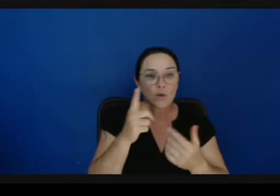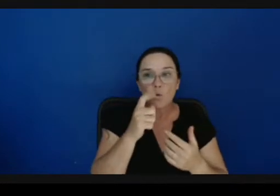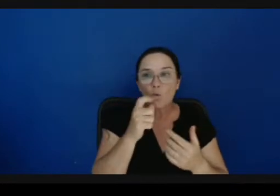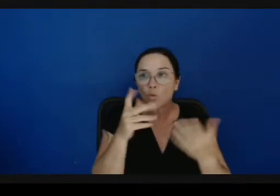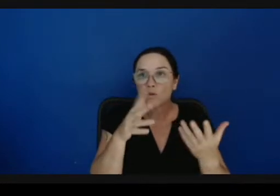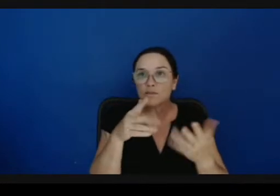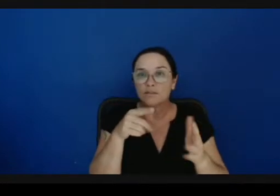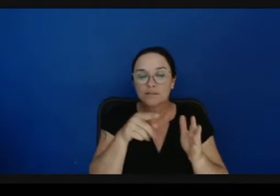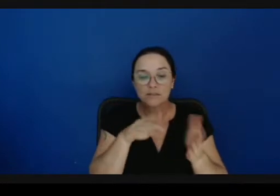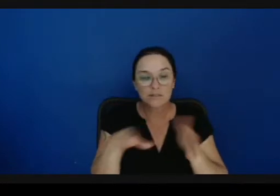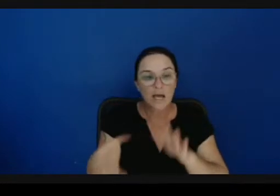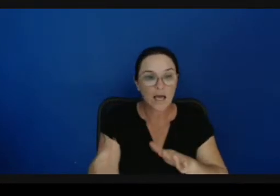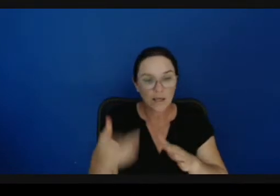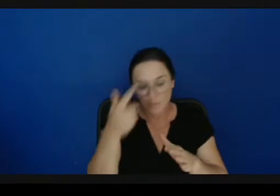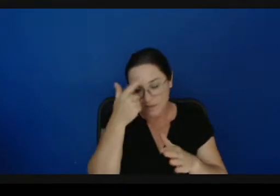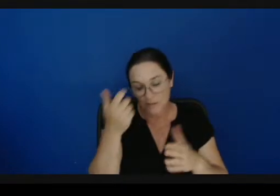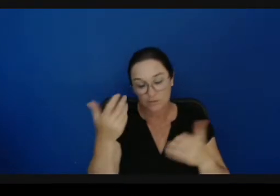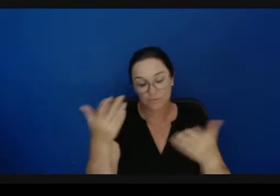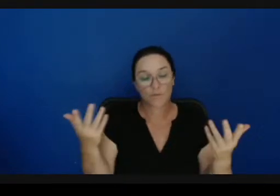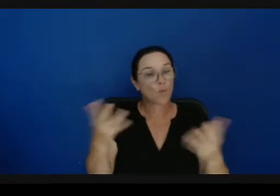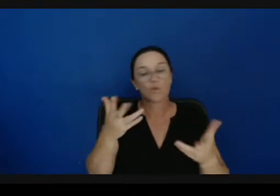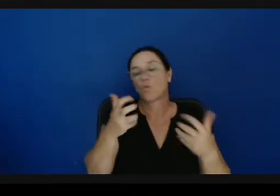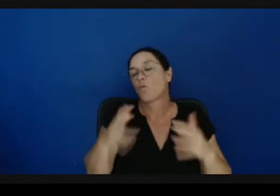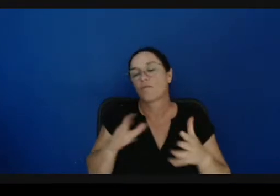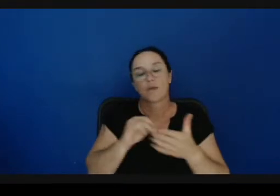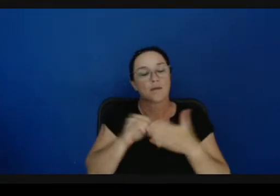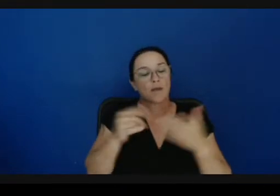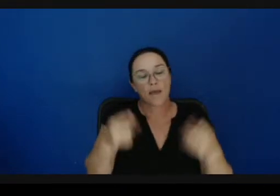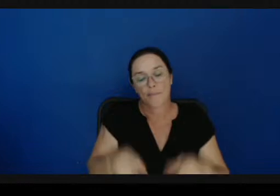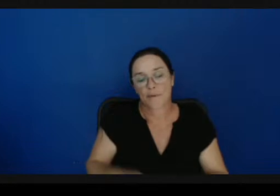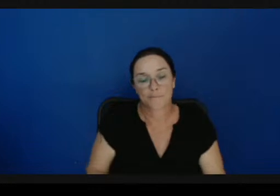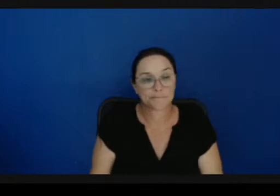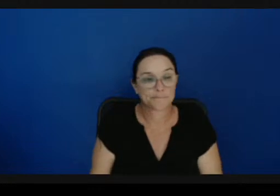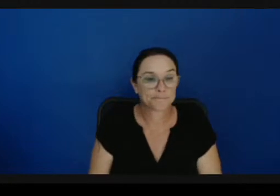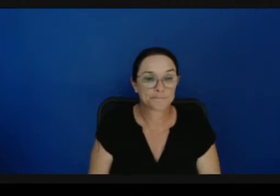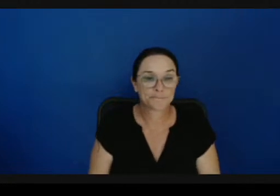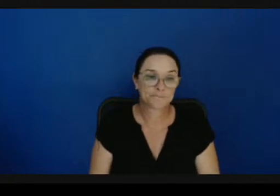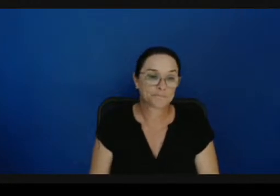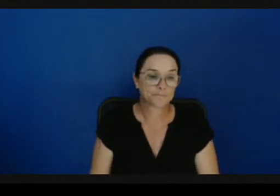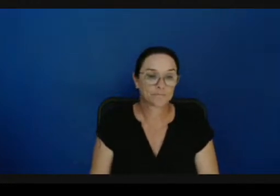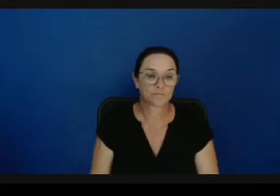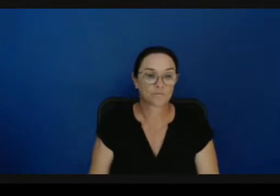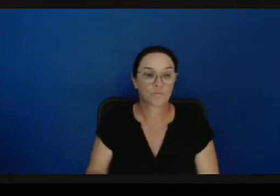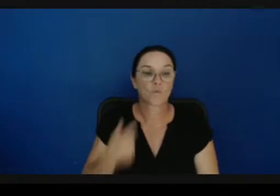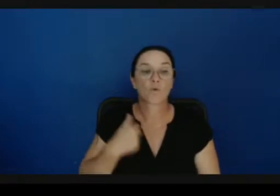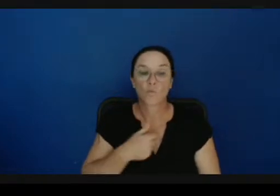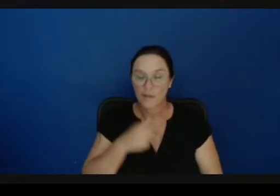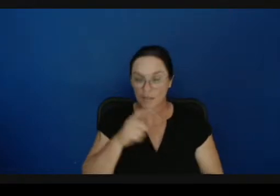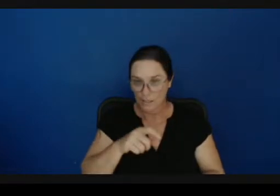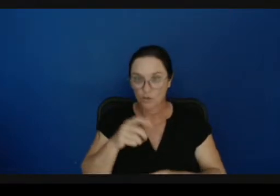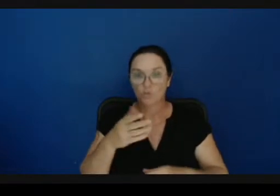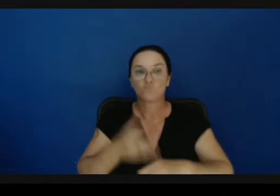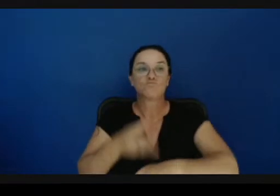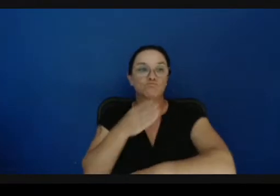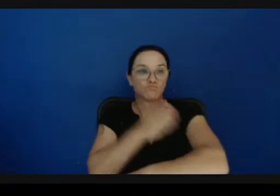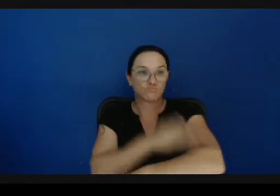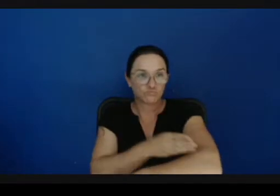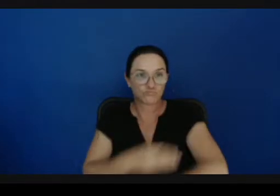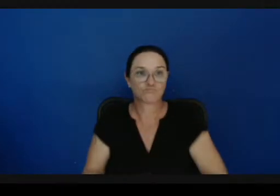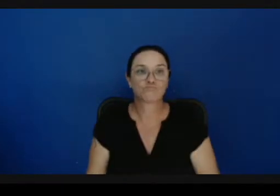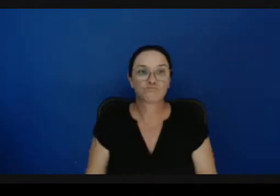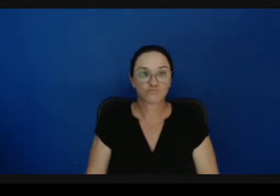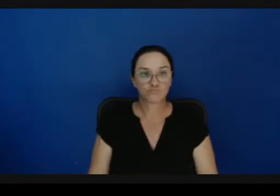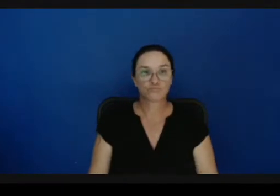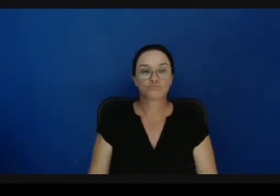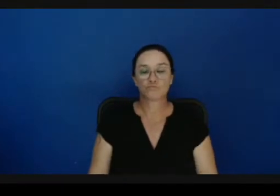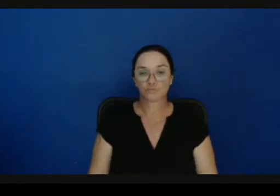because it's all a mess. We don't want that ever. So we have work to do there for sure. All